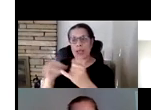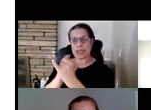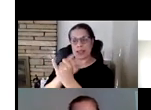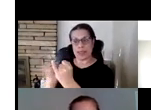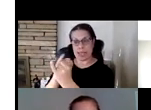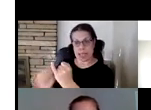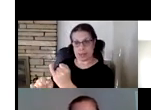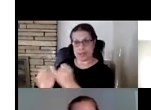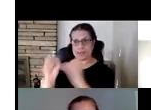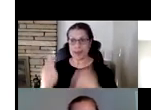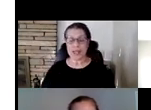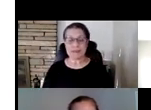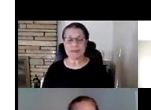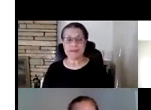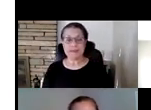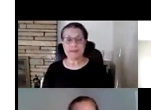and hear what you have to say.